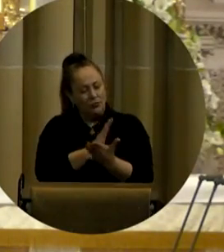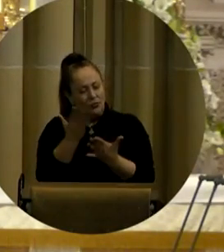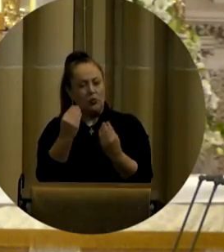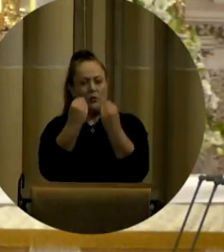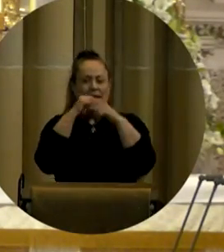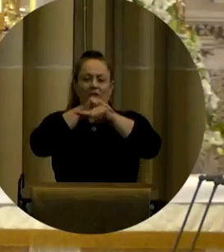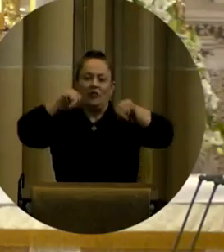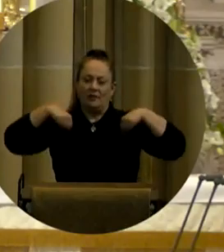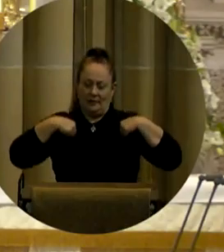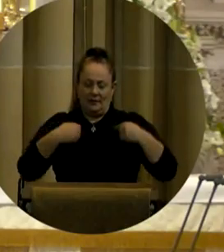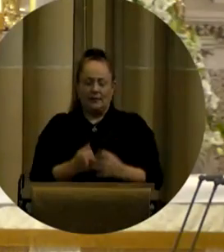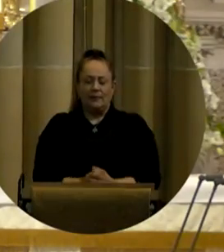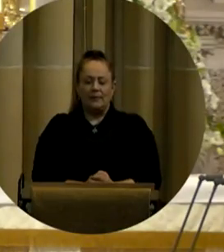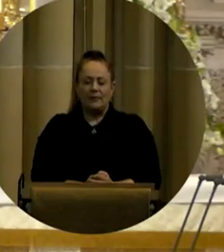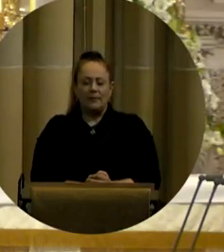for himself.